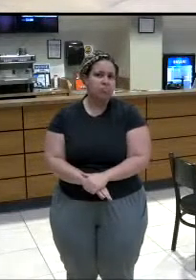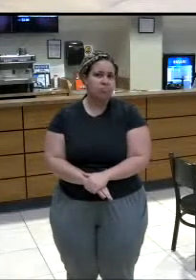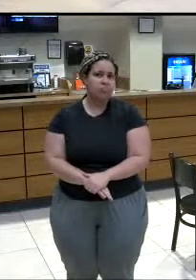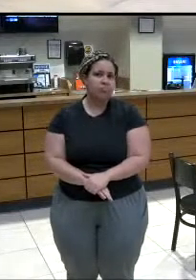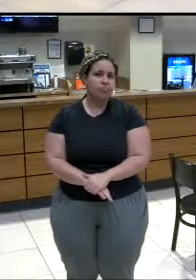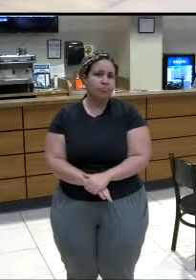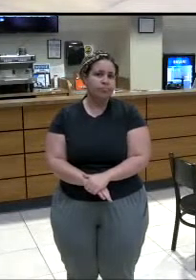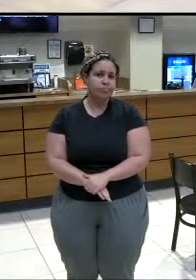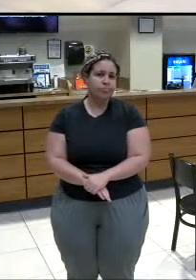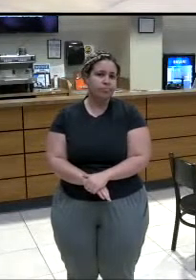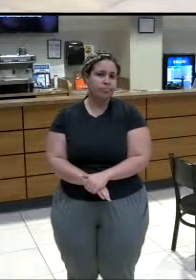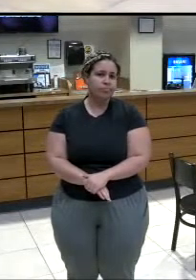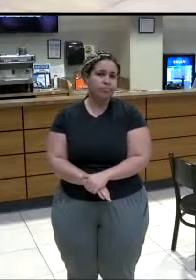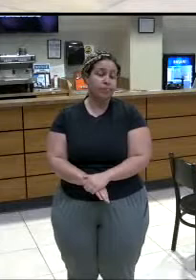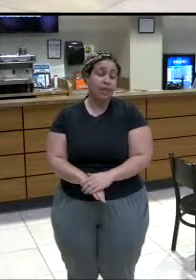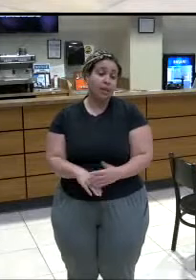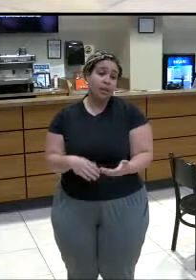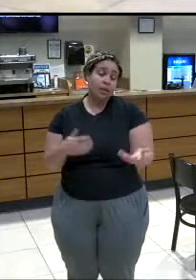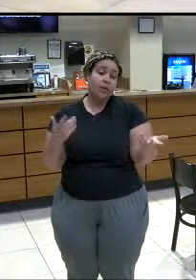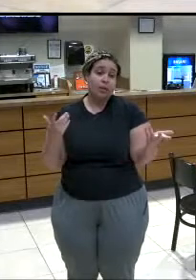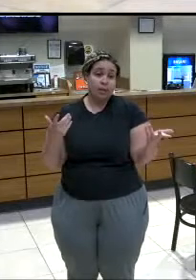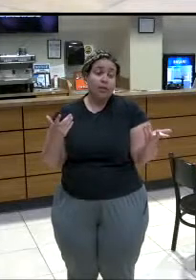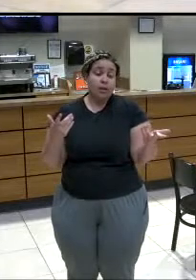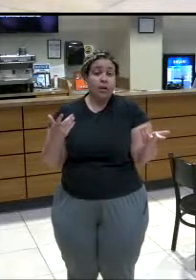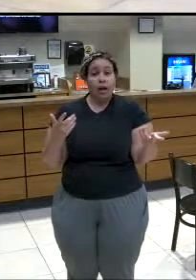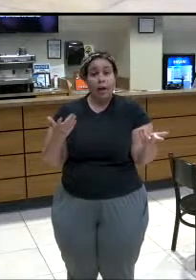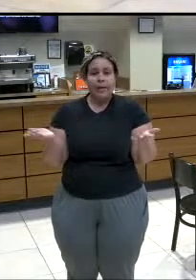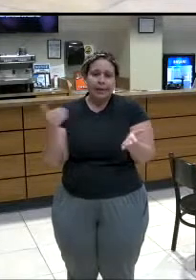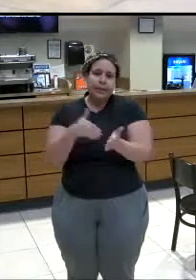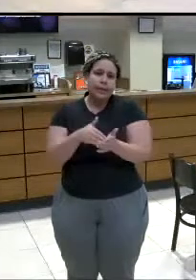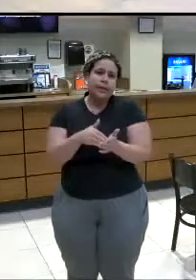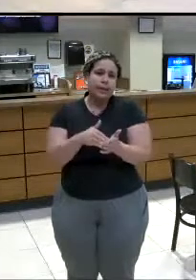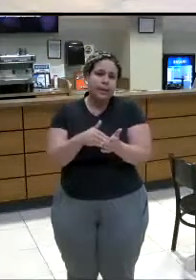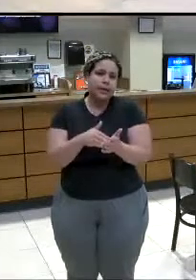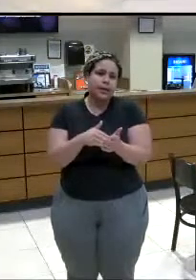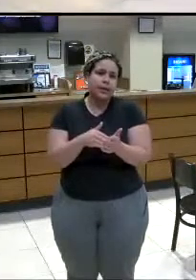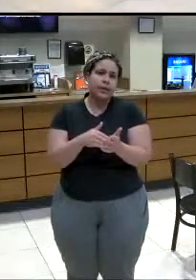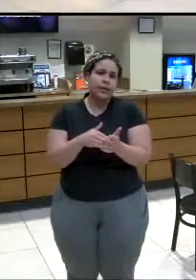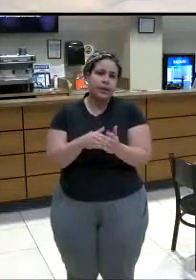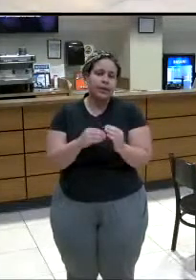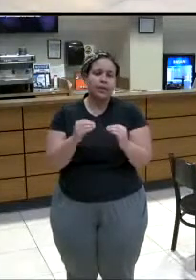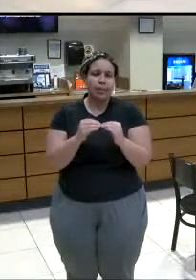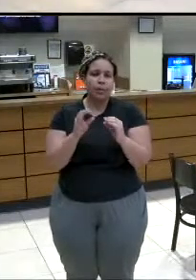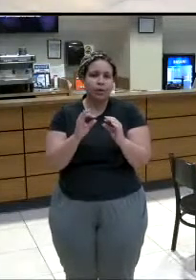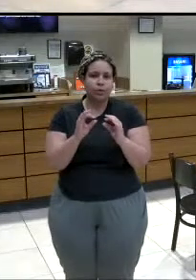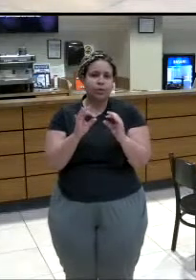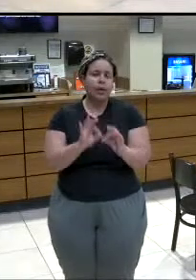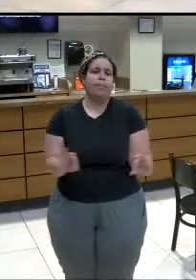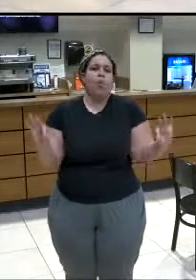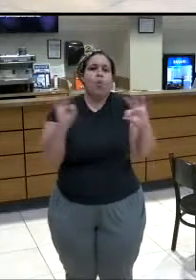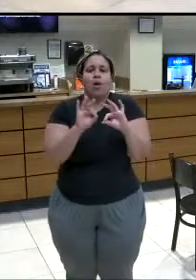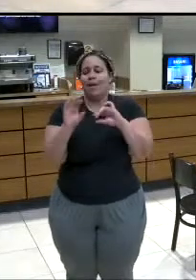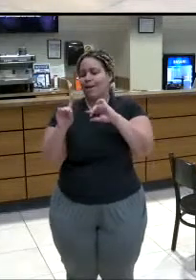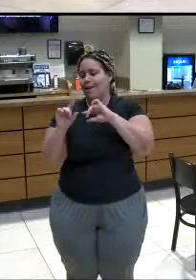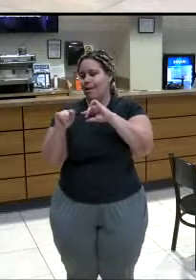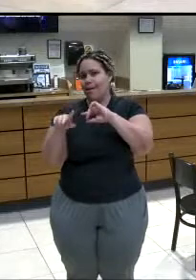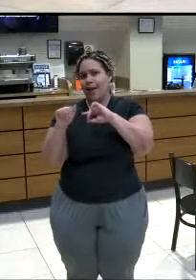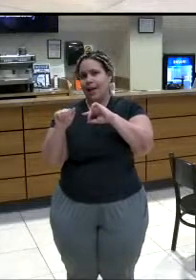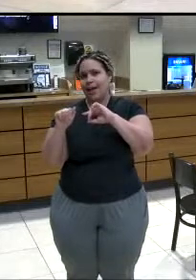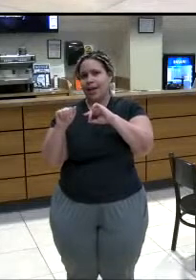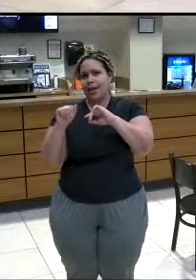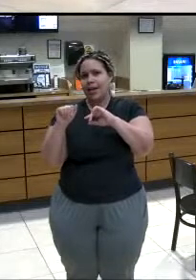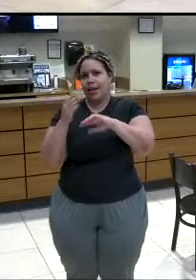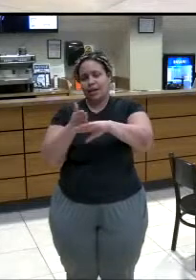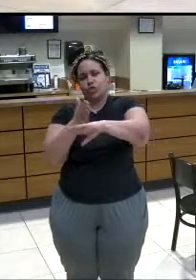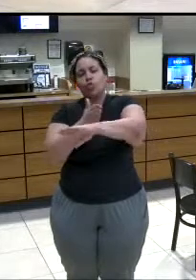I would, again, I think the most dynamic data I'll be able to share with you all is the growth data, that